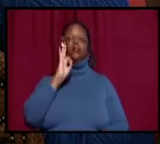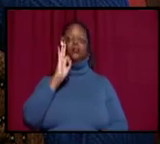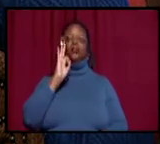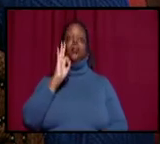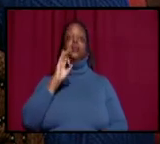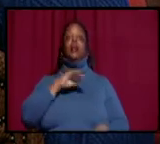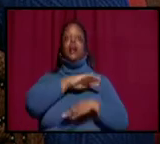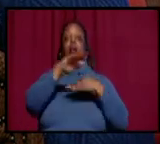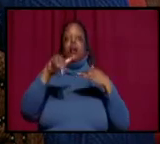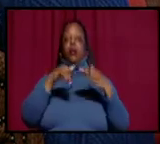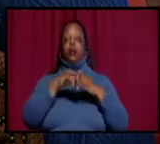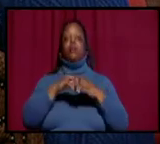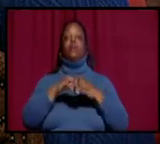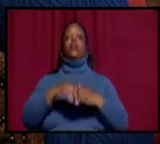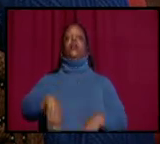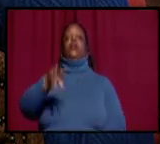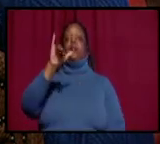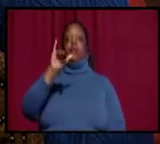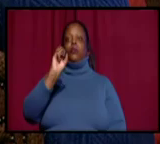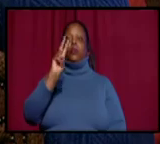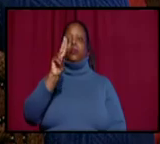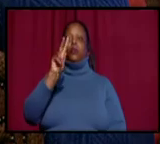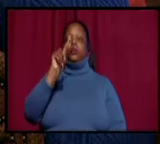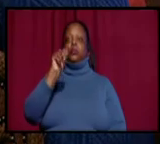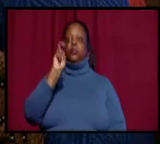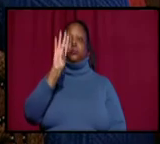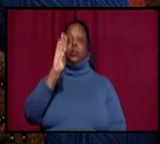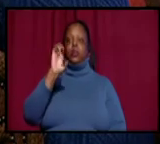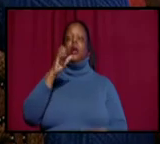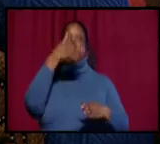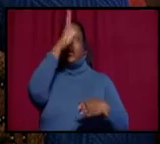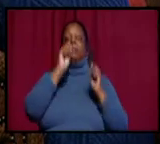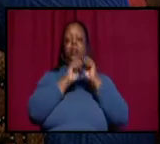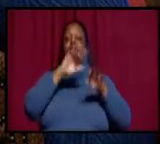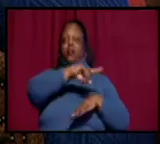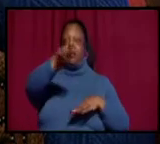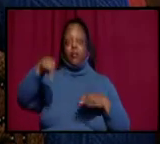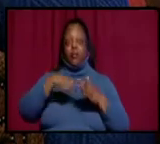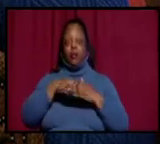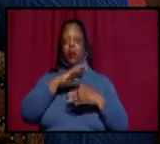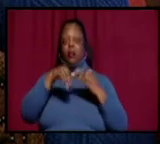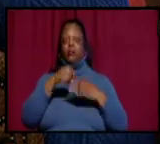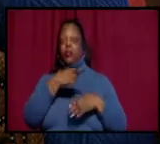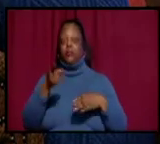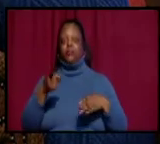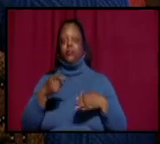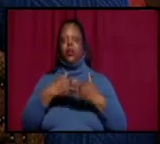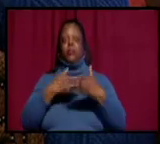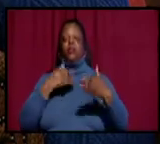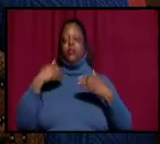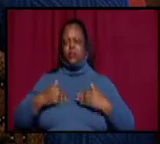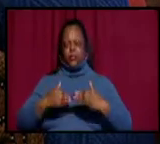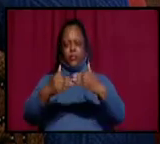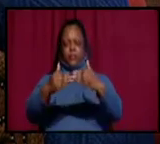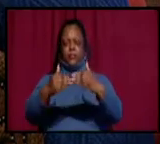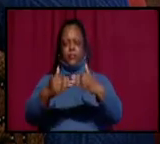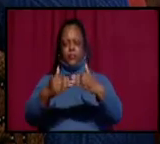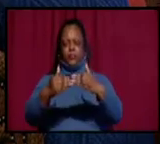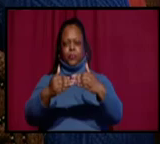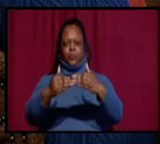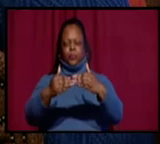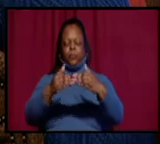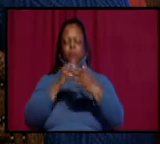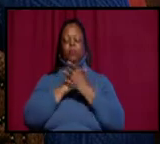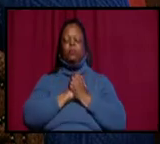to our family on YouTube. God bless each and every one of you. I would like to ask, before we go any further, if you would be